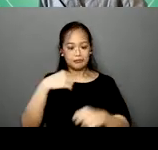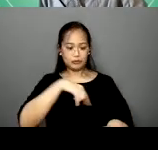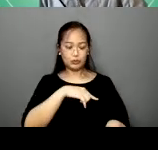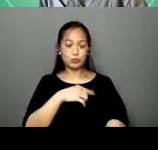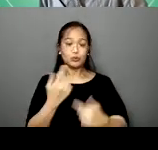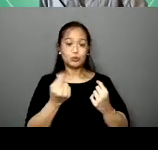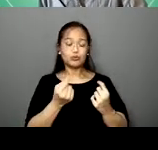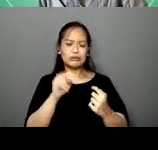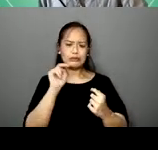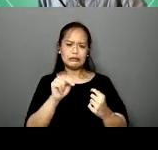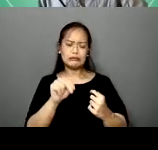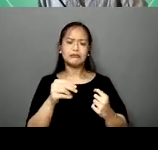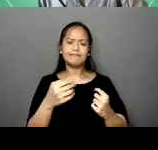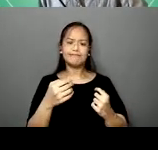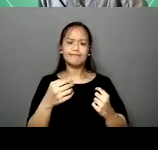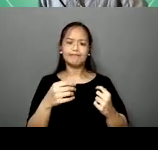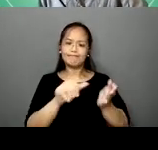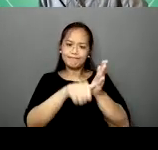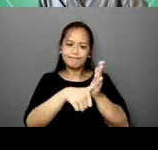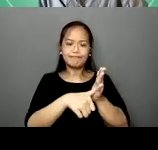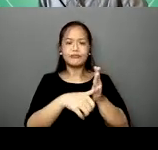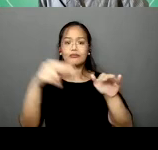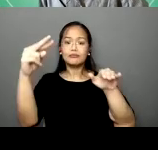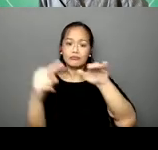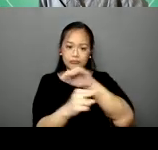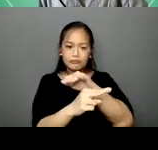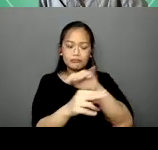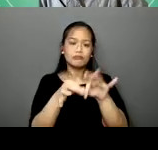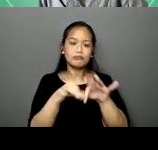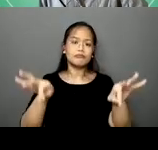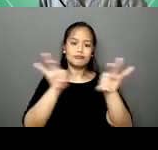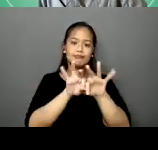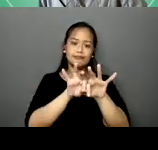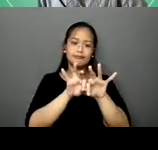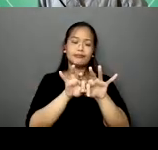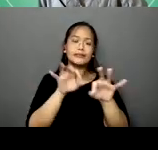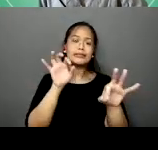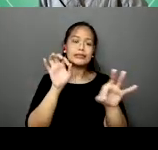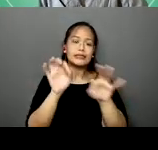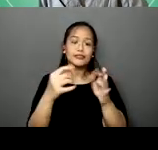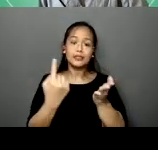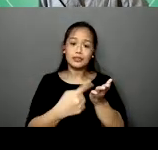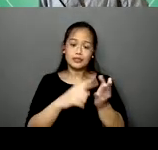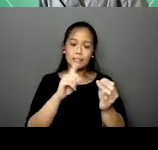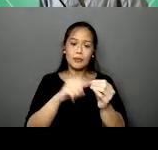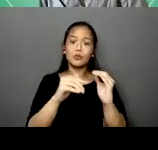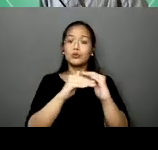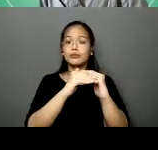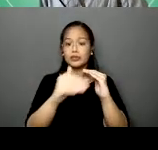is to discuss that transparency is very key and essential when you're talking about sustainability in a